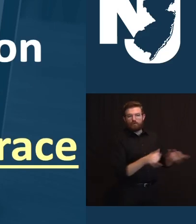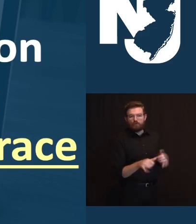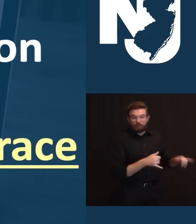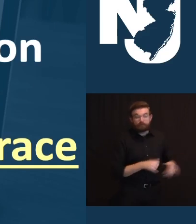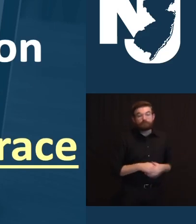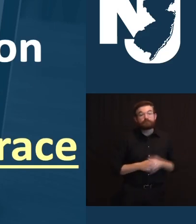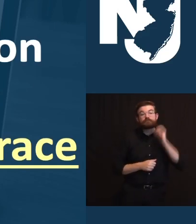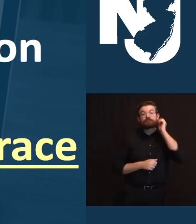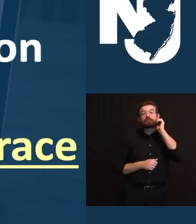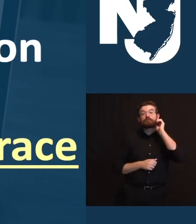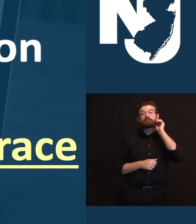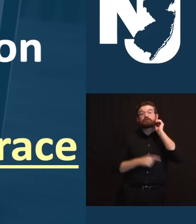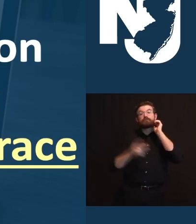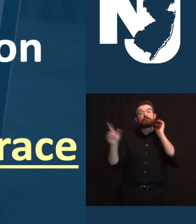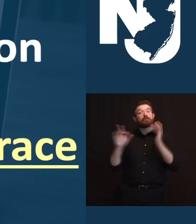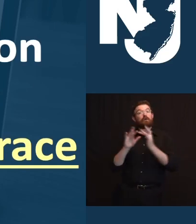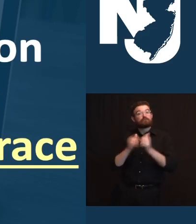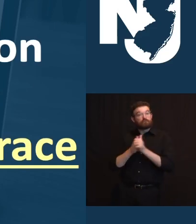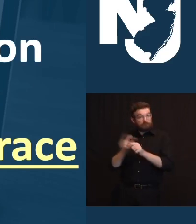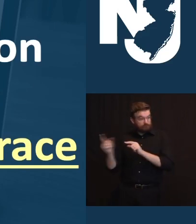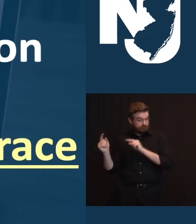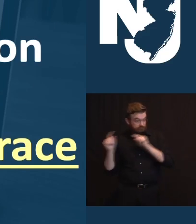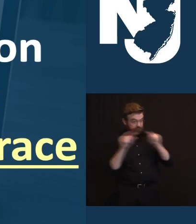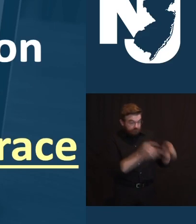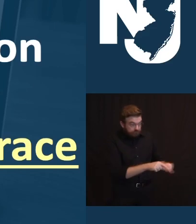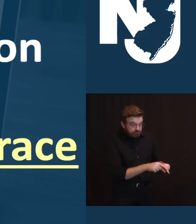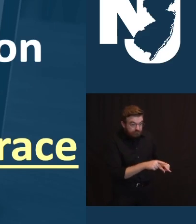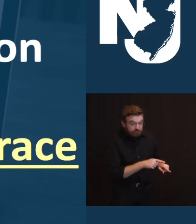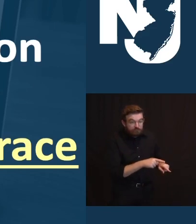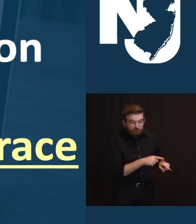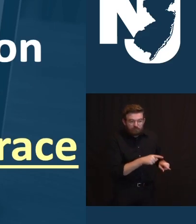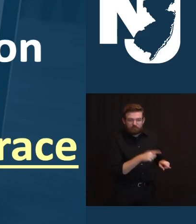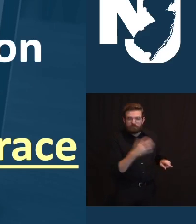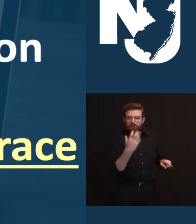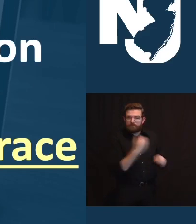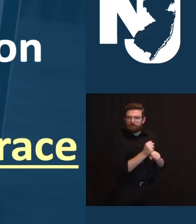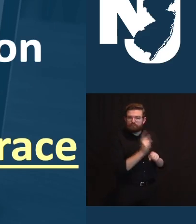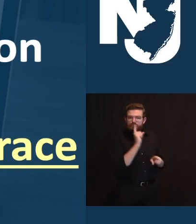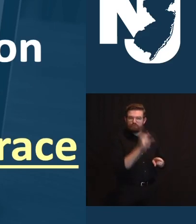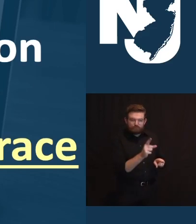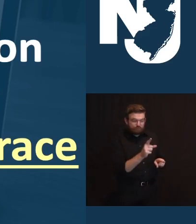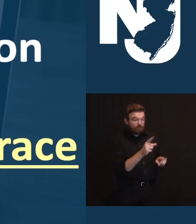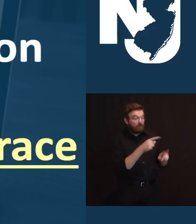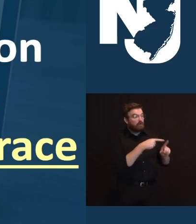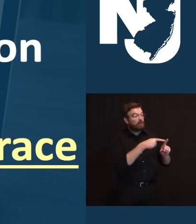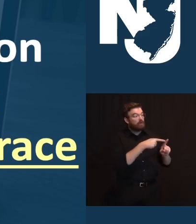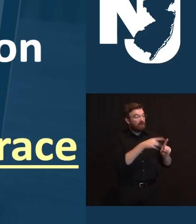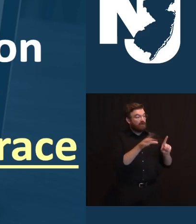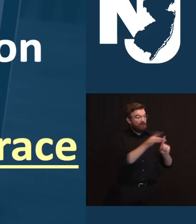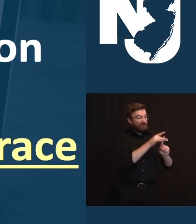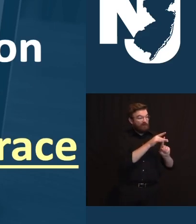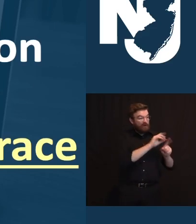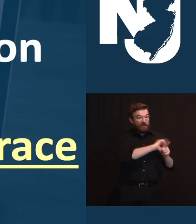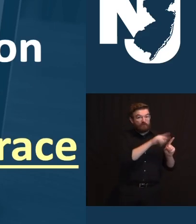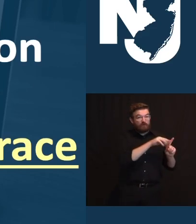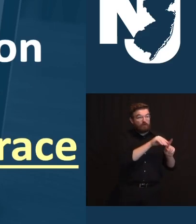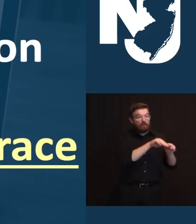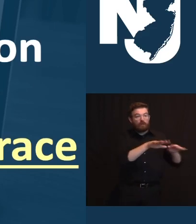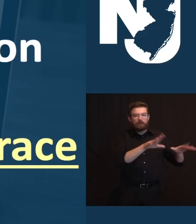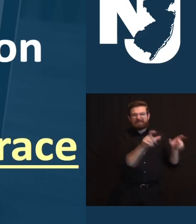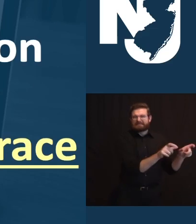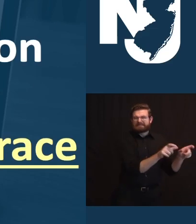COVID fires. We urge everyone to cooperate fully with our contact tracers and to be forthright and honest with them. This